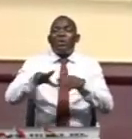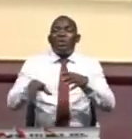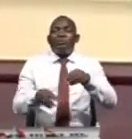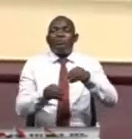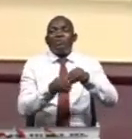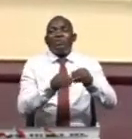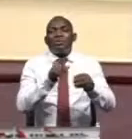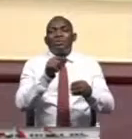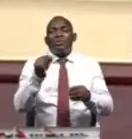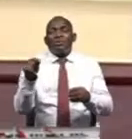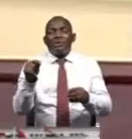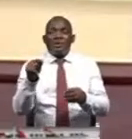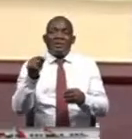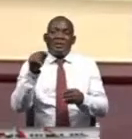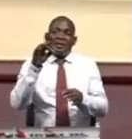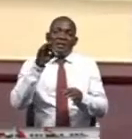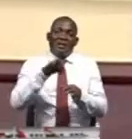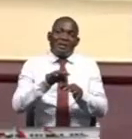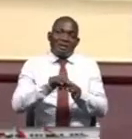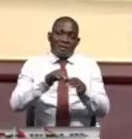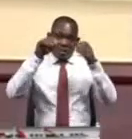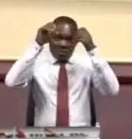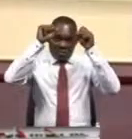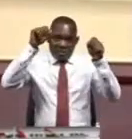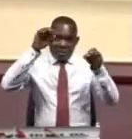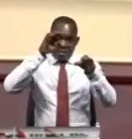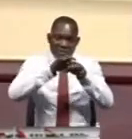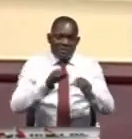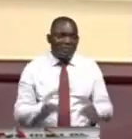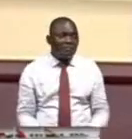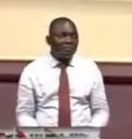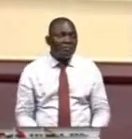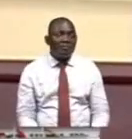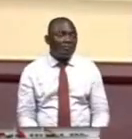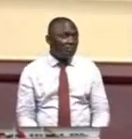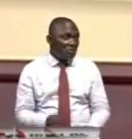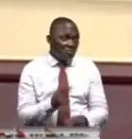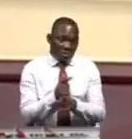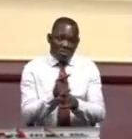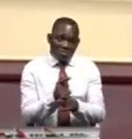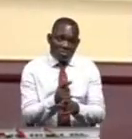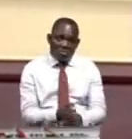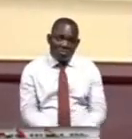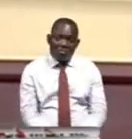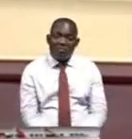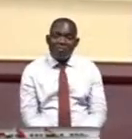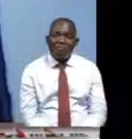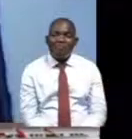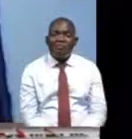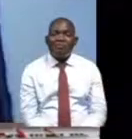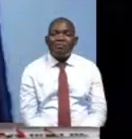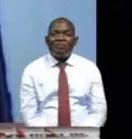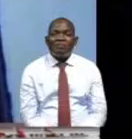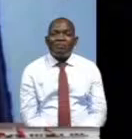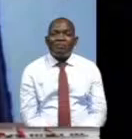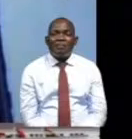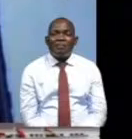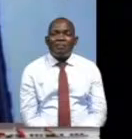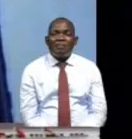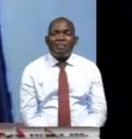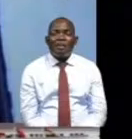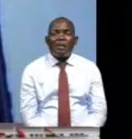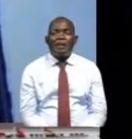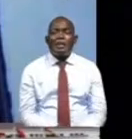the 2020 presidential elections. That's what I'm putting to you. And it's on the